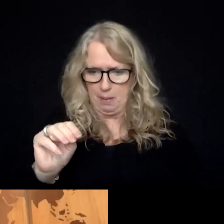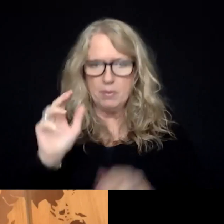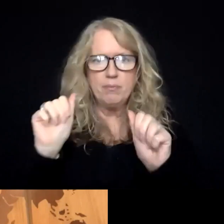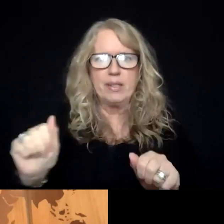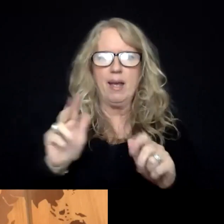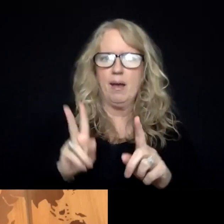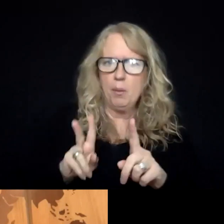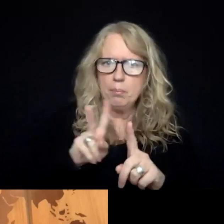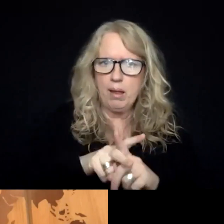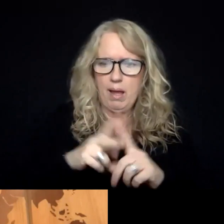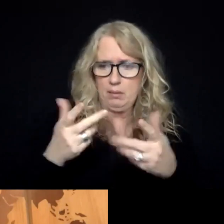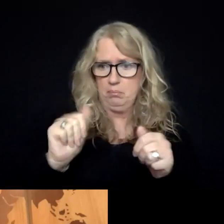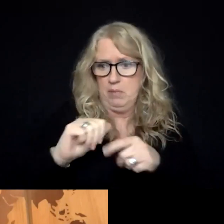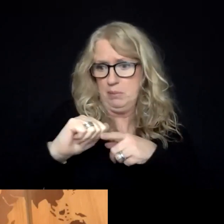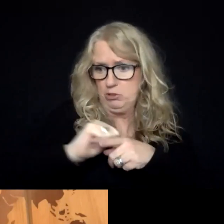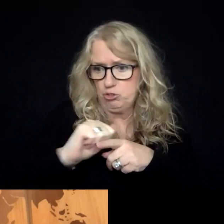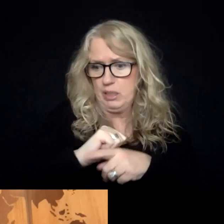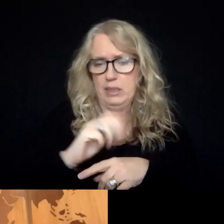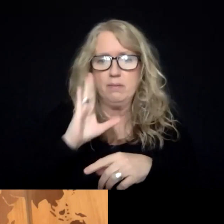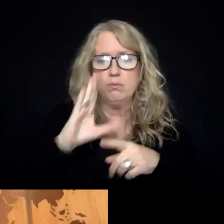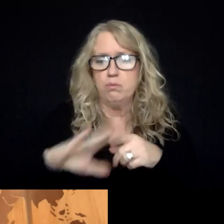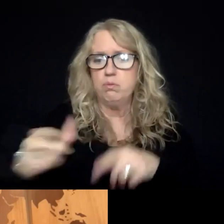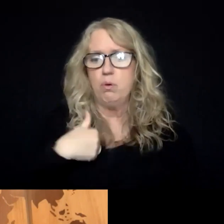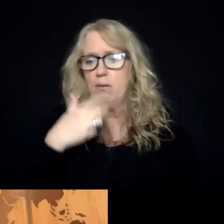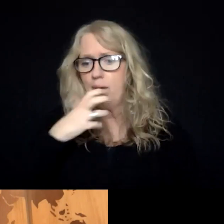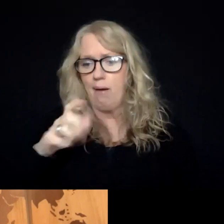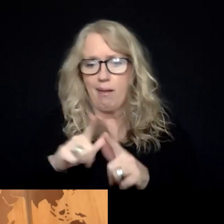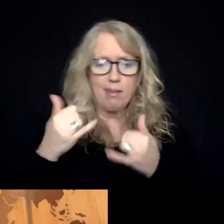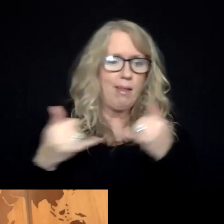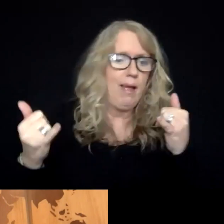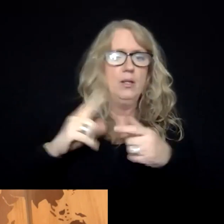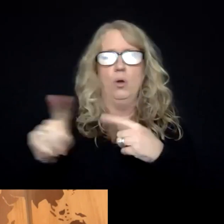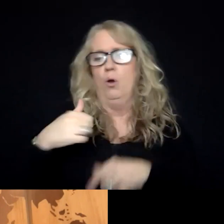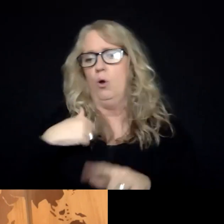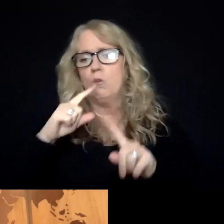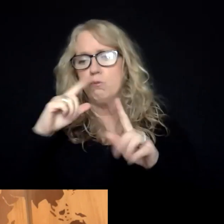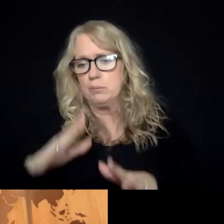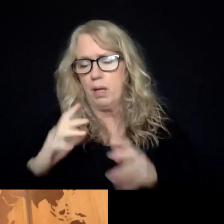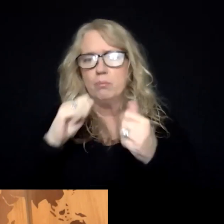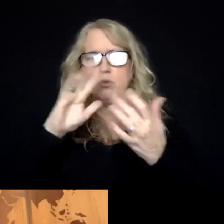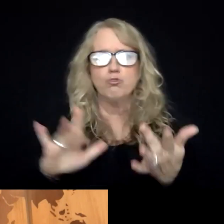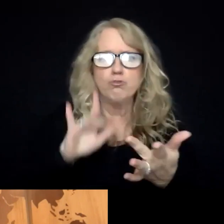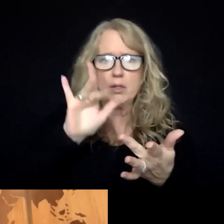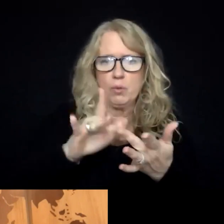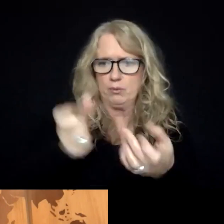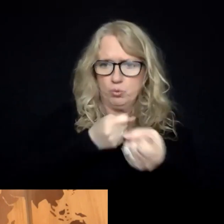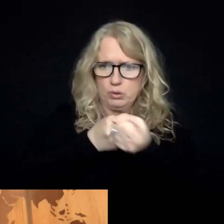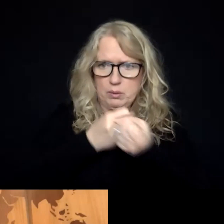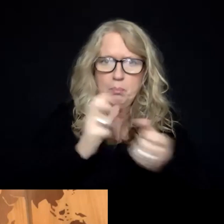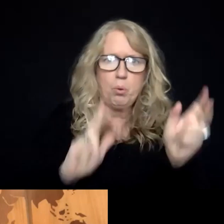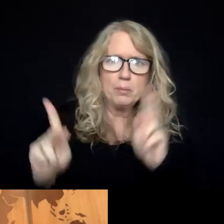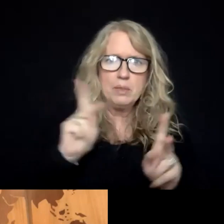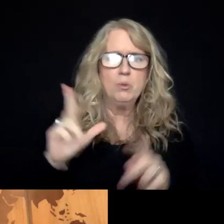applied, perhaps training crisis hotline workers or mobile crisis responders when they're reaching out and trying to support people in acute